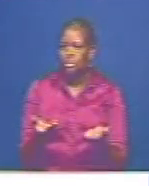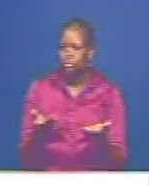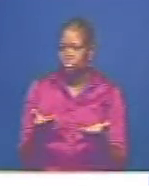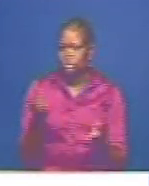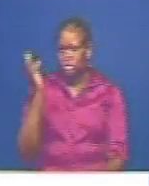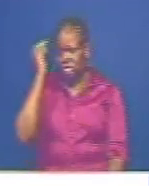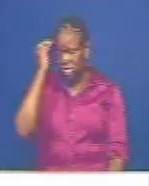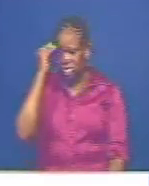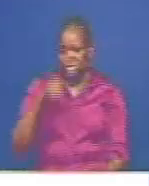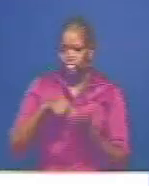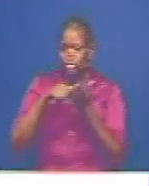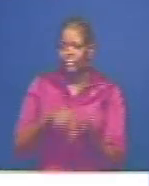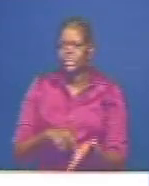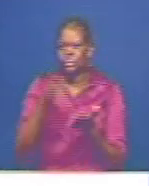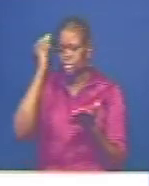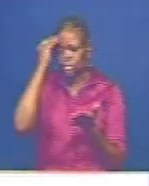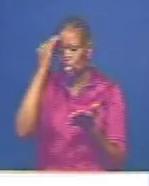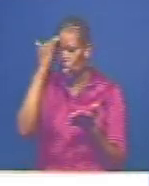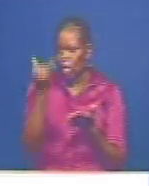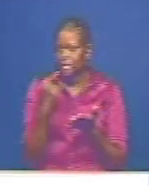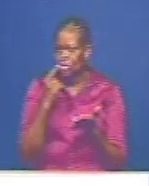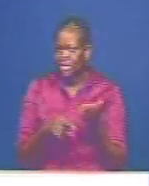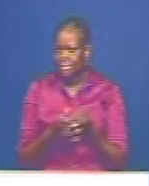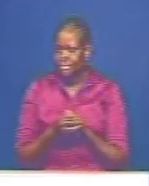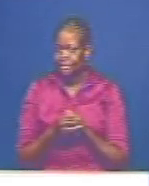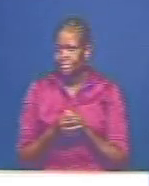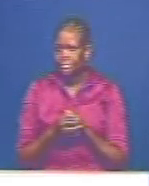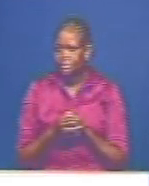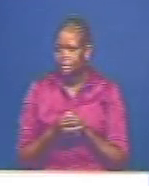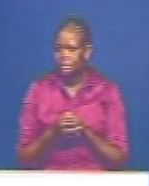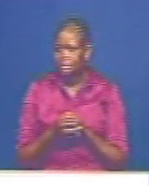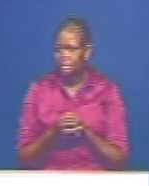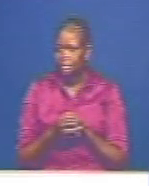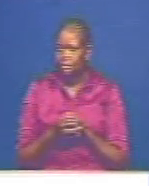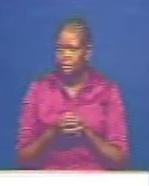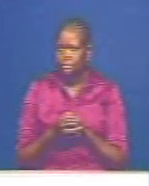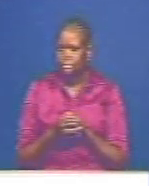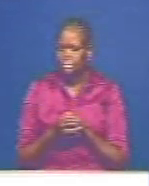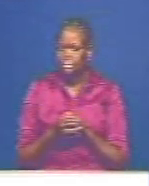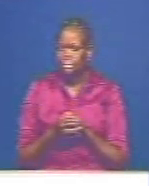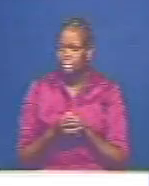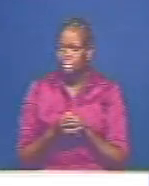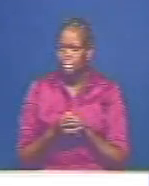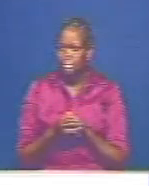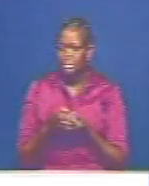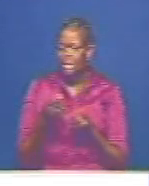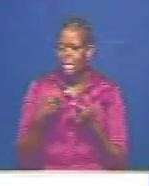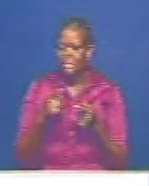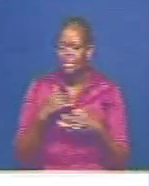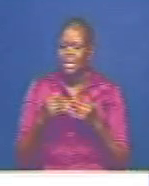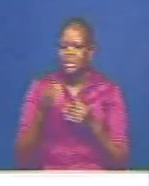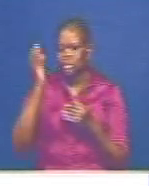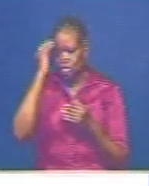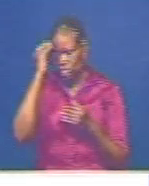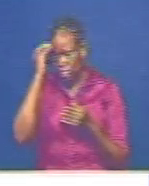education. Emphasis on education. Yeah, because I'm saying kiteka masomo, kesika ketesata kura Pokot. Let us build education, or